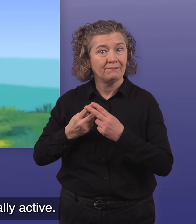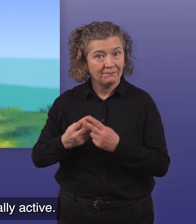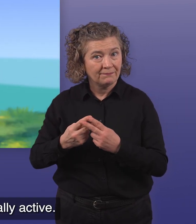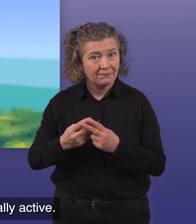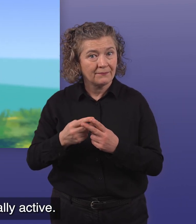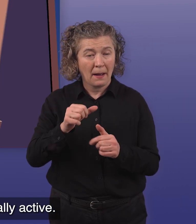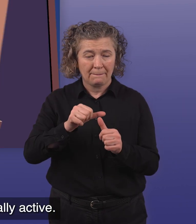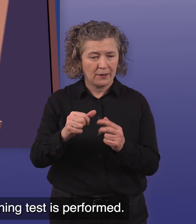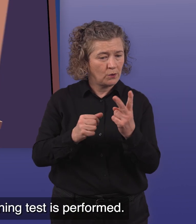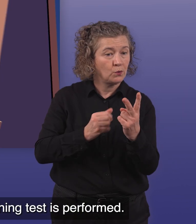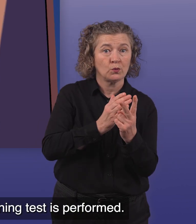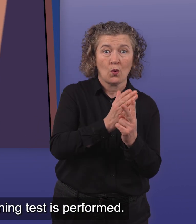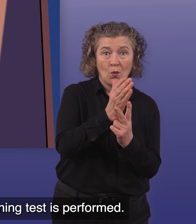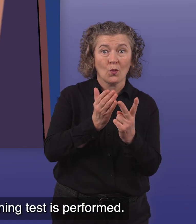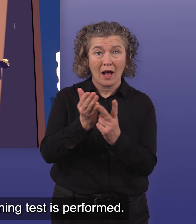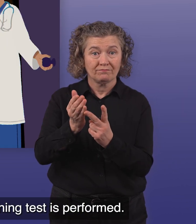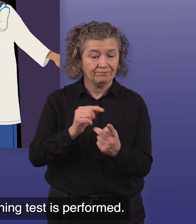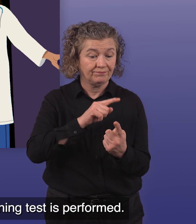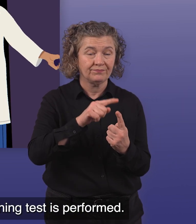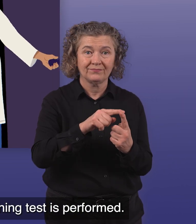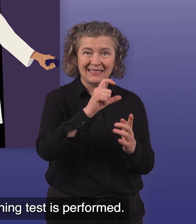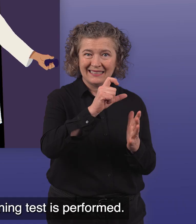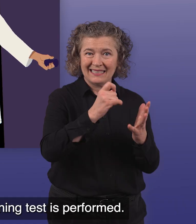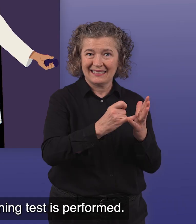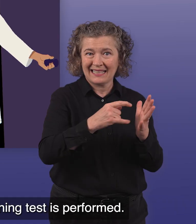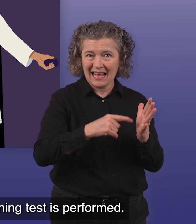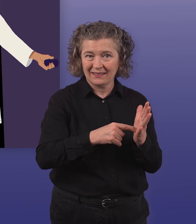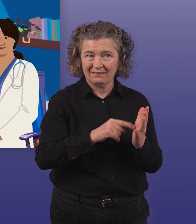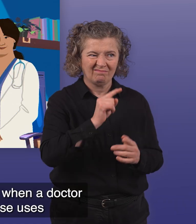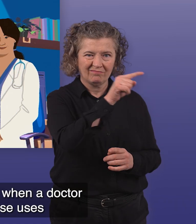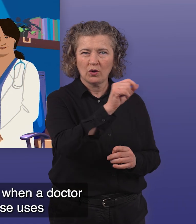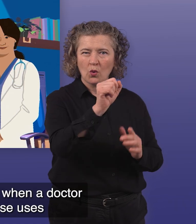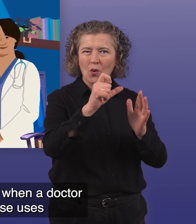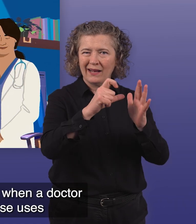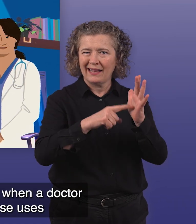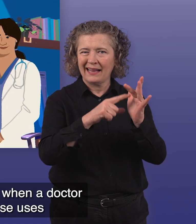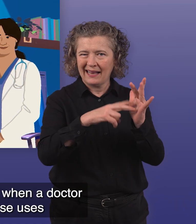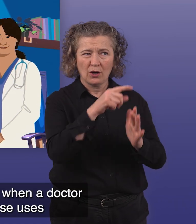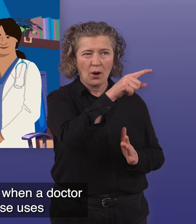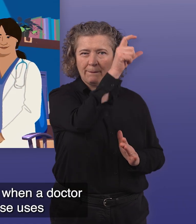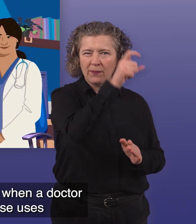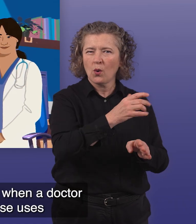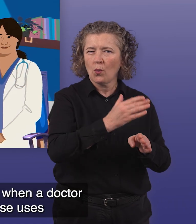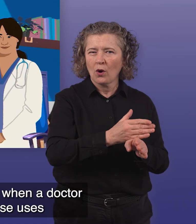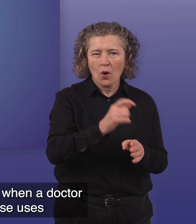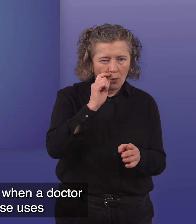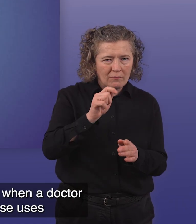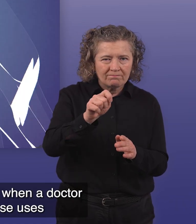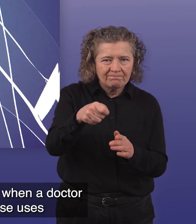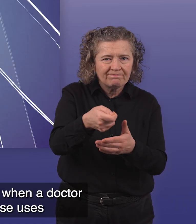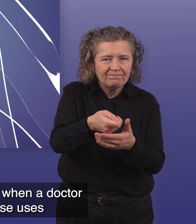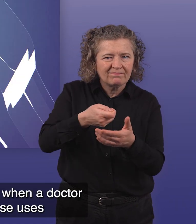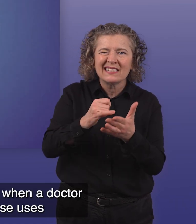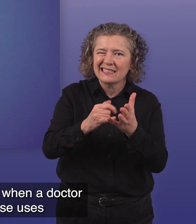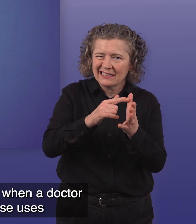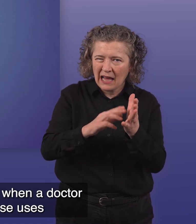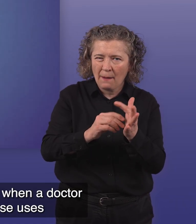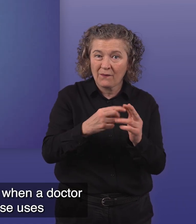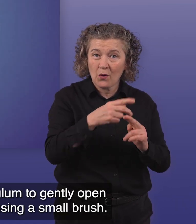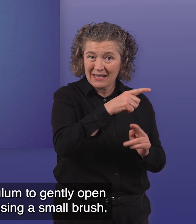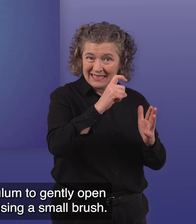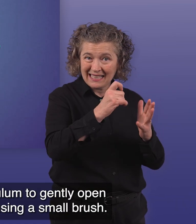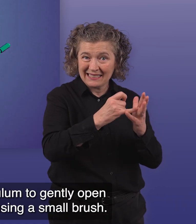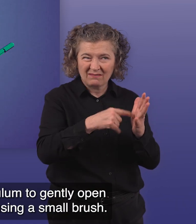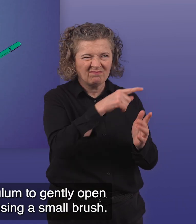active. There are two ways a cervical screening test is performed. The clinician-collected test is when a doctor or women's health nurse uses